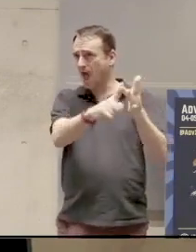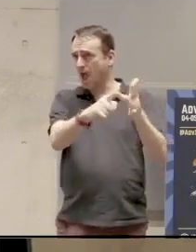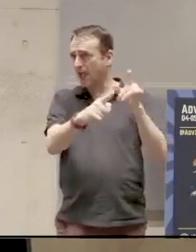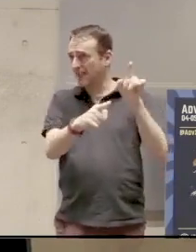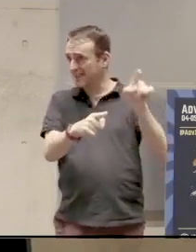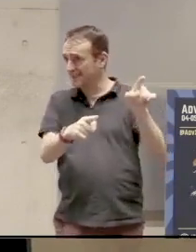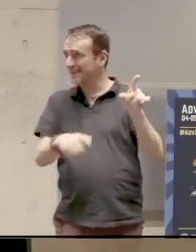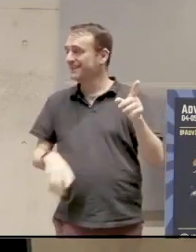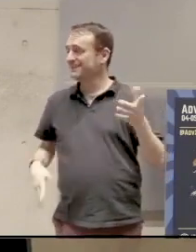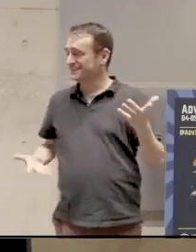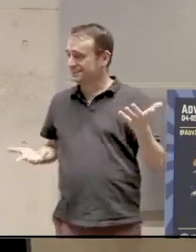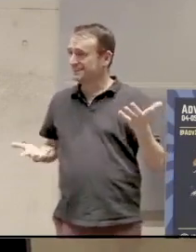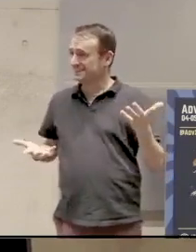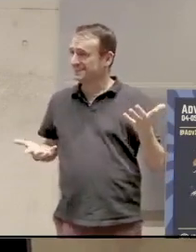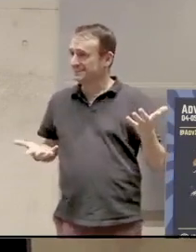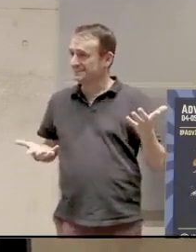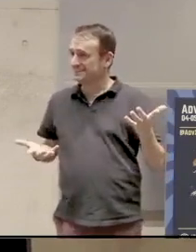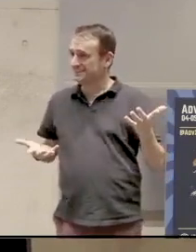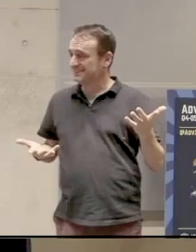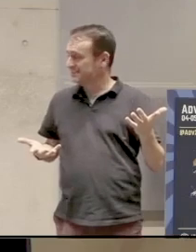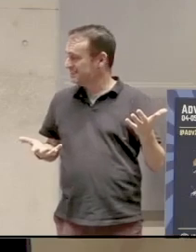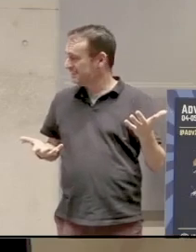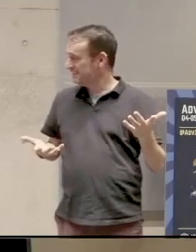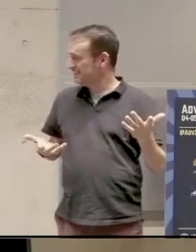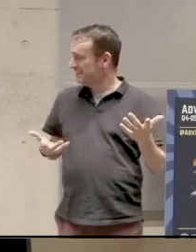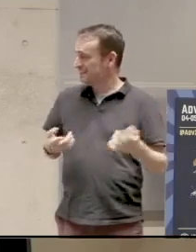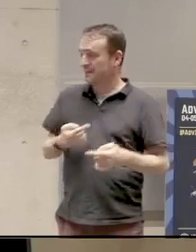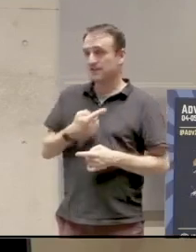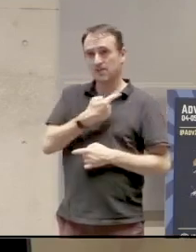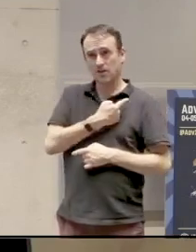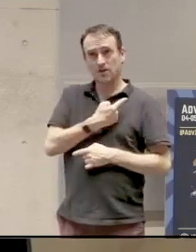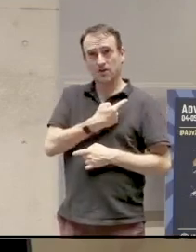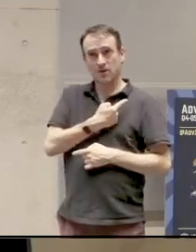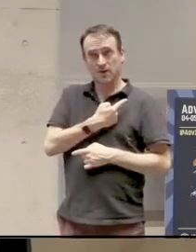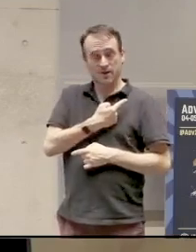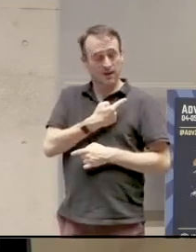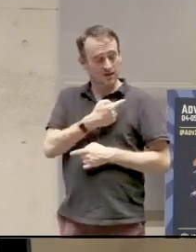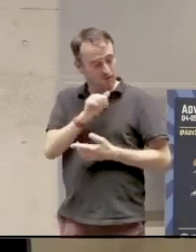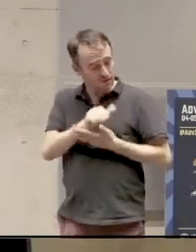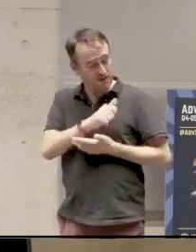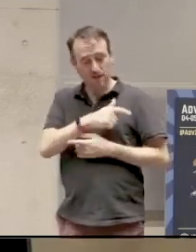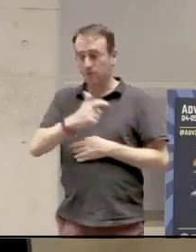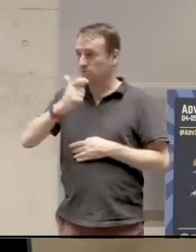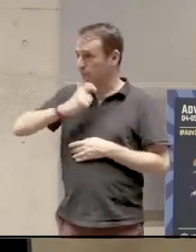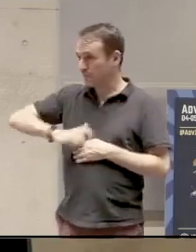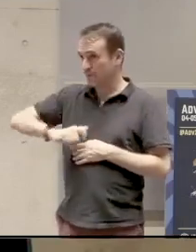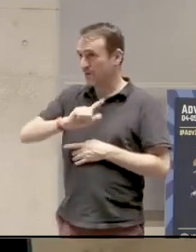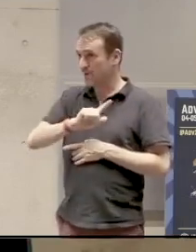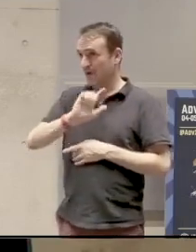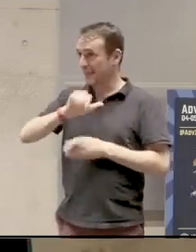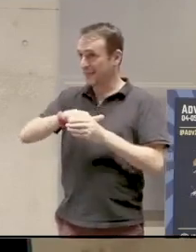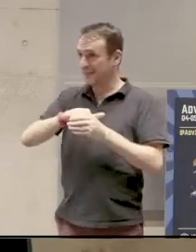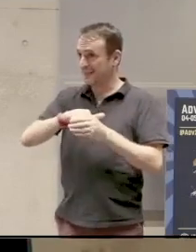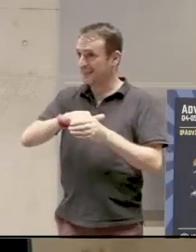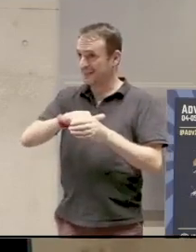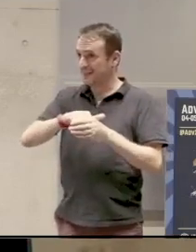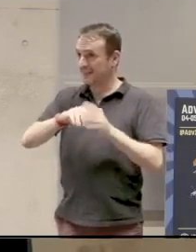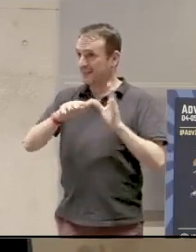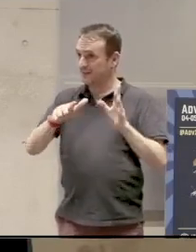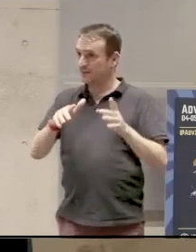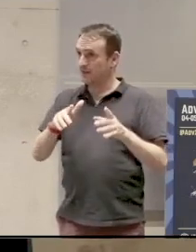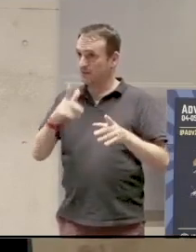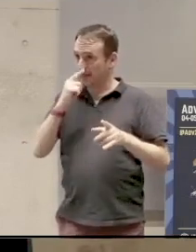that reason that you state that adventure games are so human. So, give it to AI. There'll be